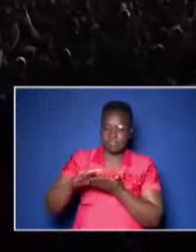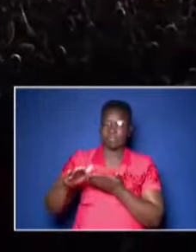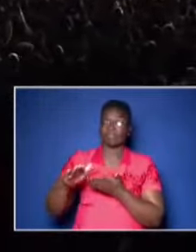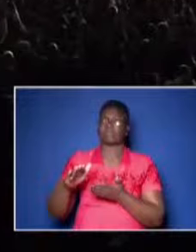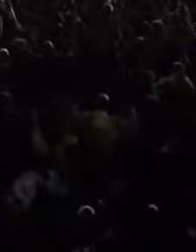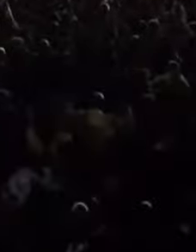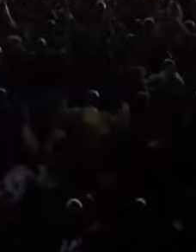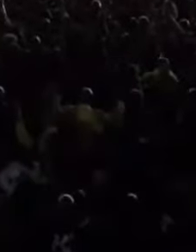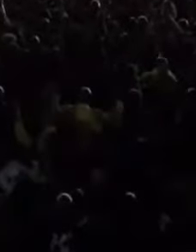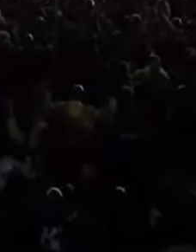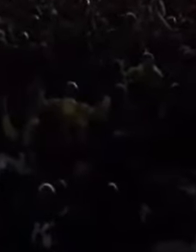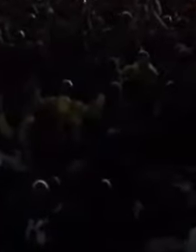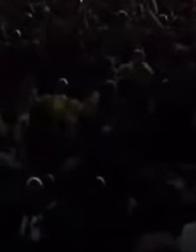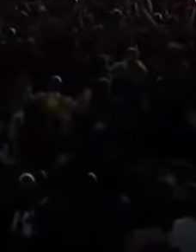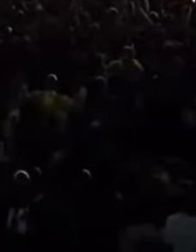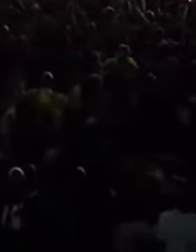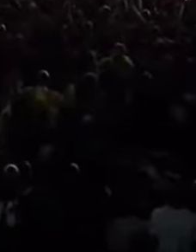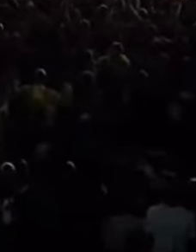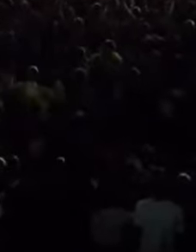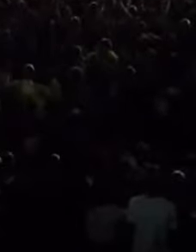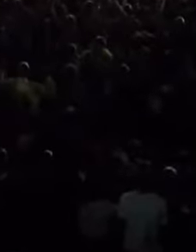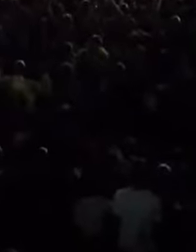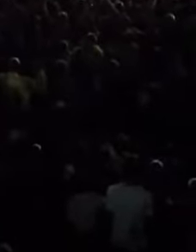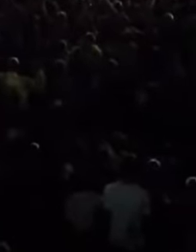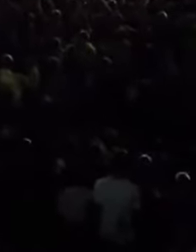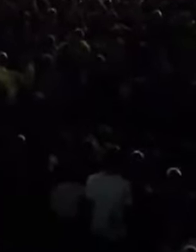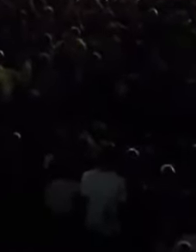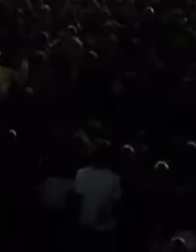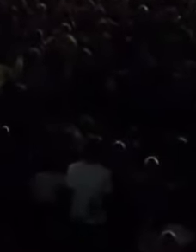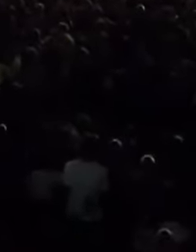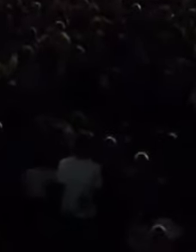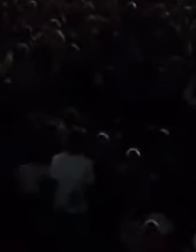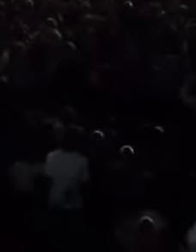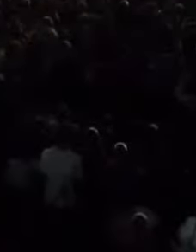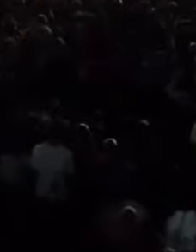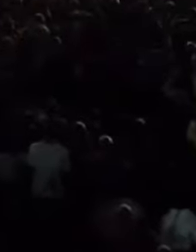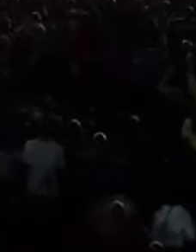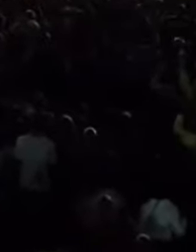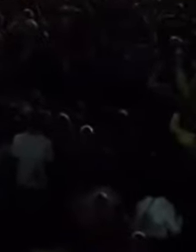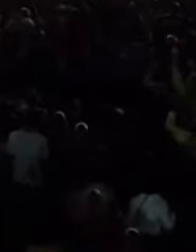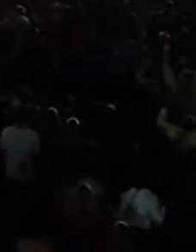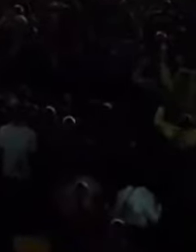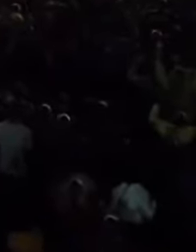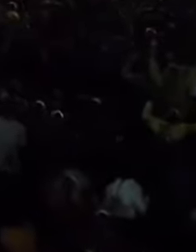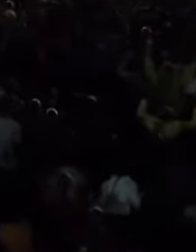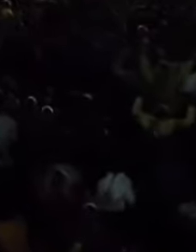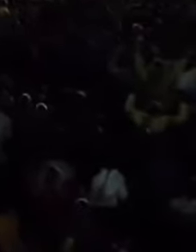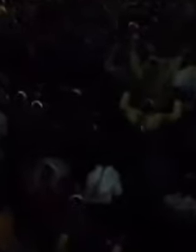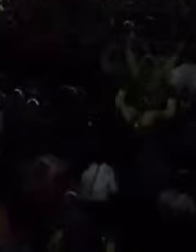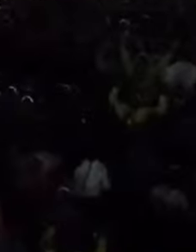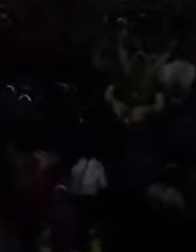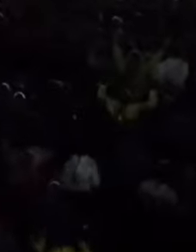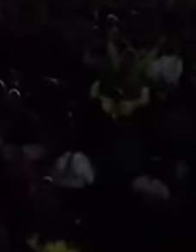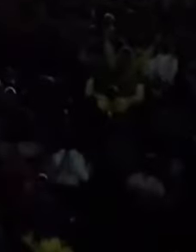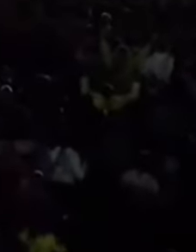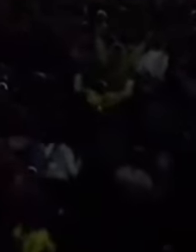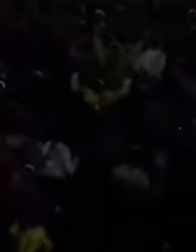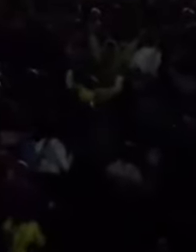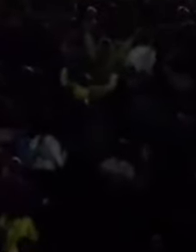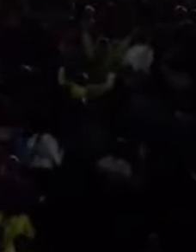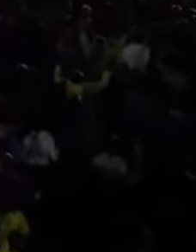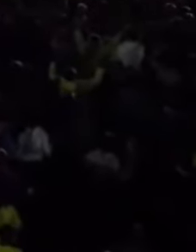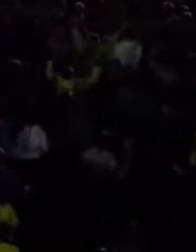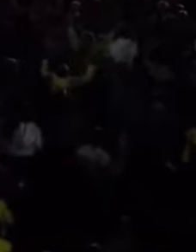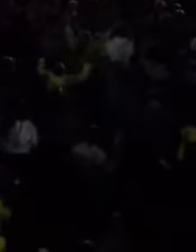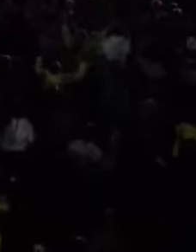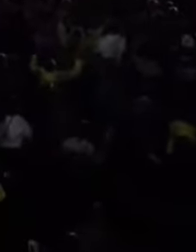thee Lord to thee I give you my life I give you my life my heart my heart